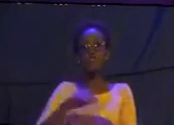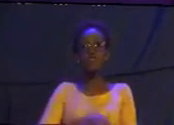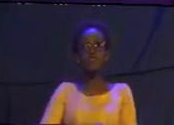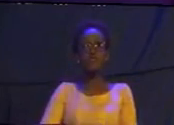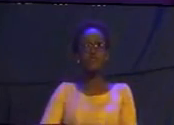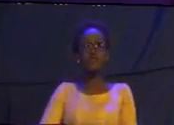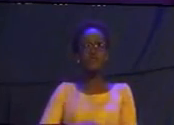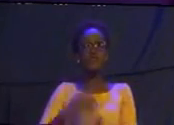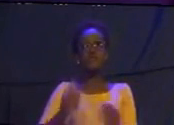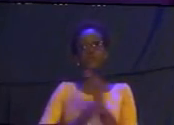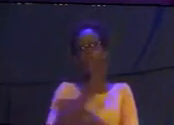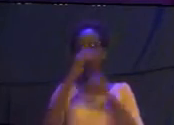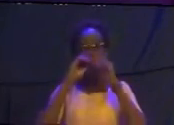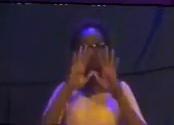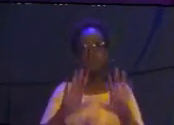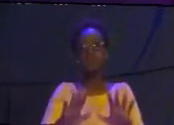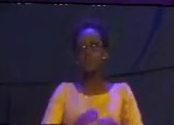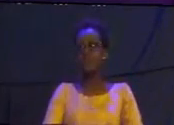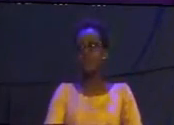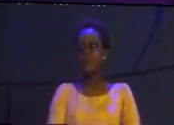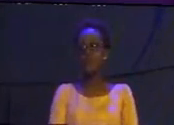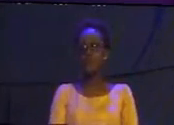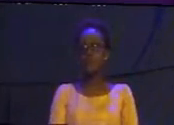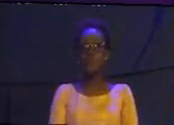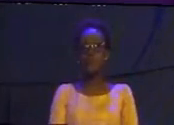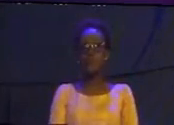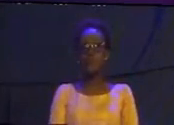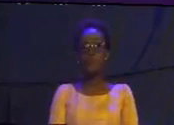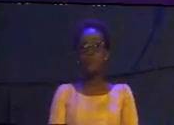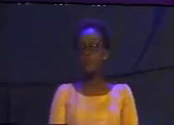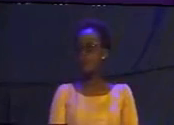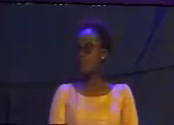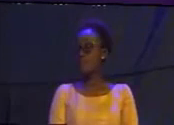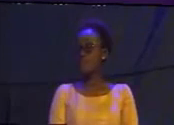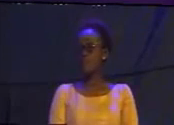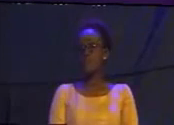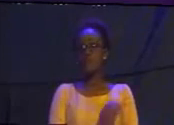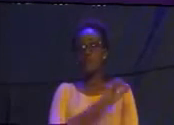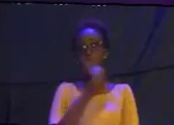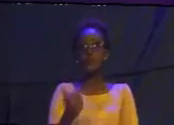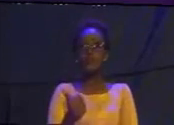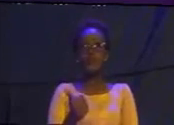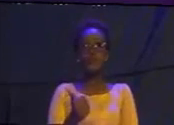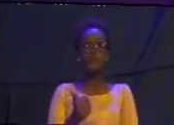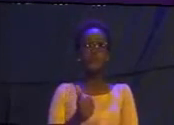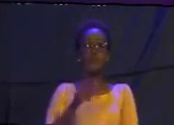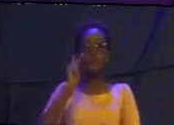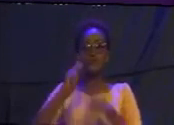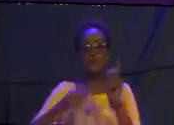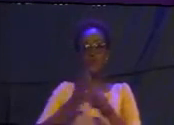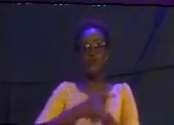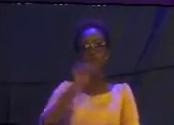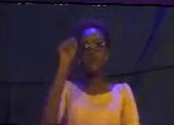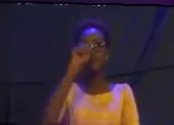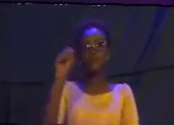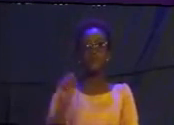in France. Imana iba mugisha. God bless you. Nanone bene data kuva muri